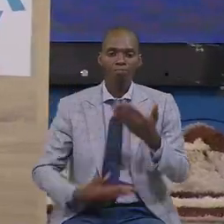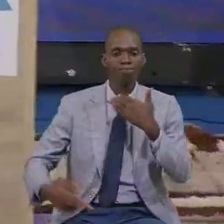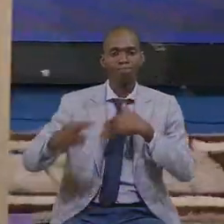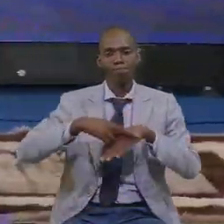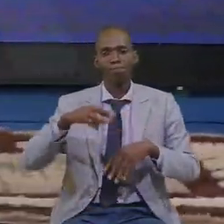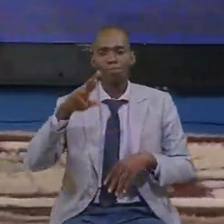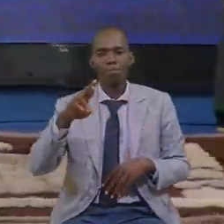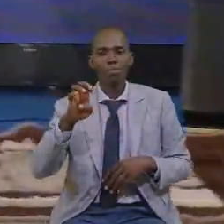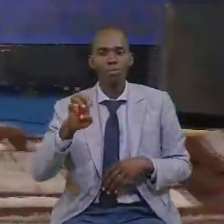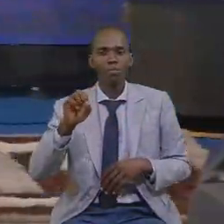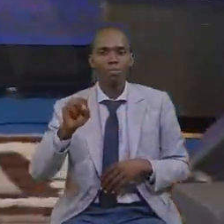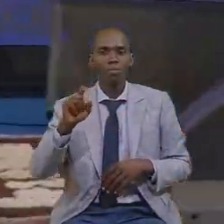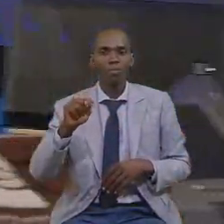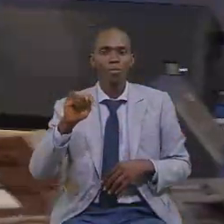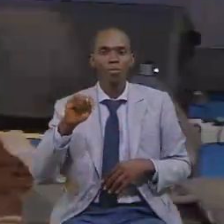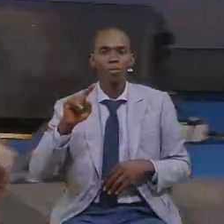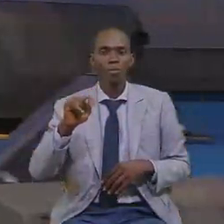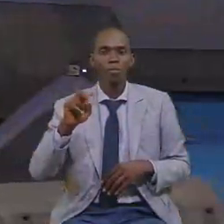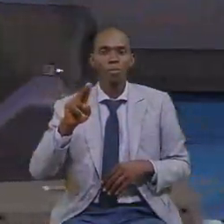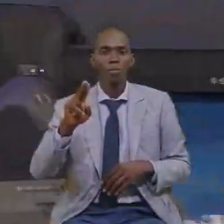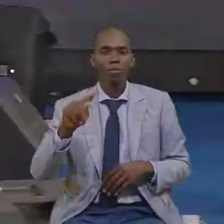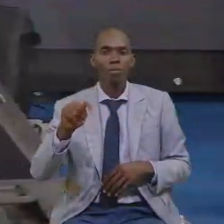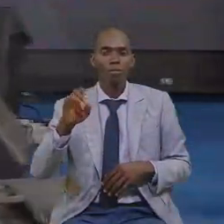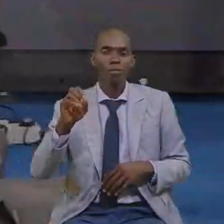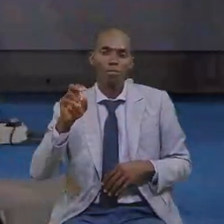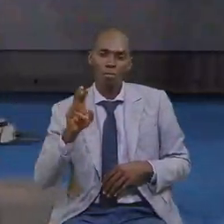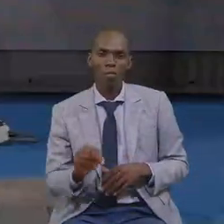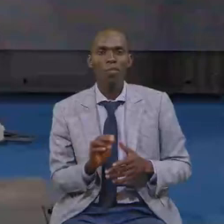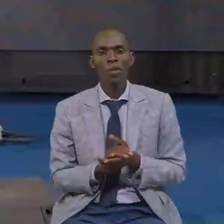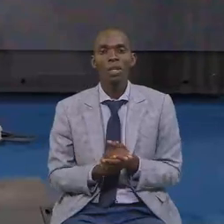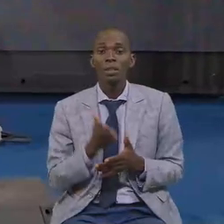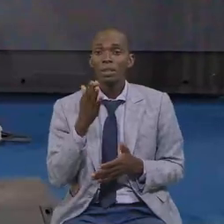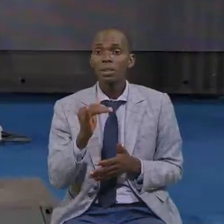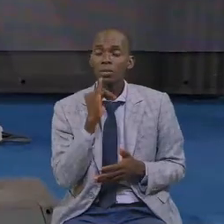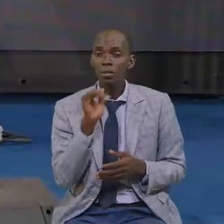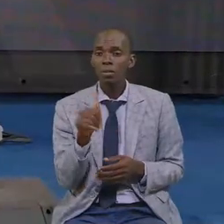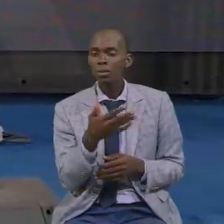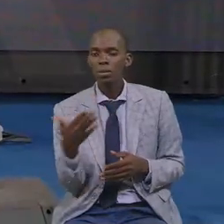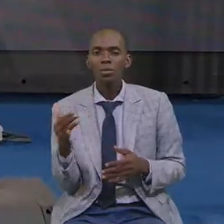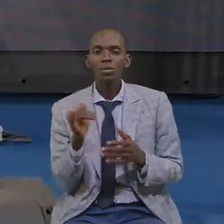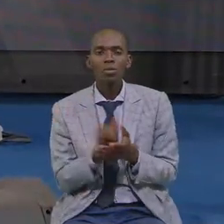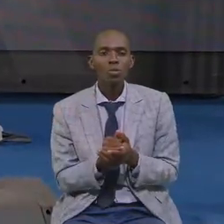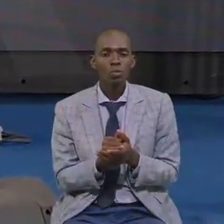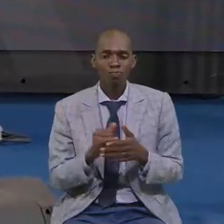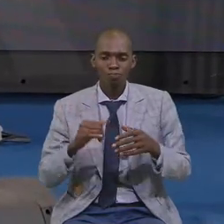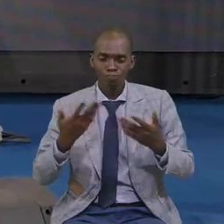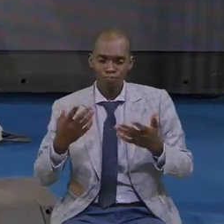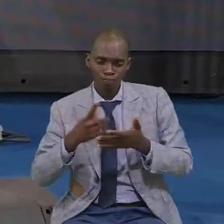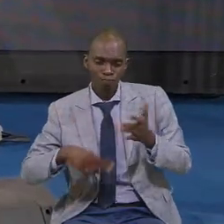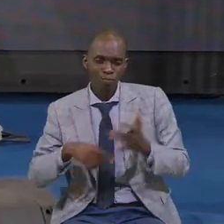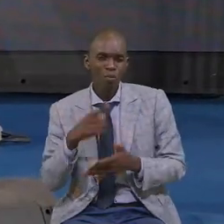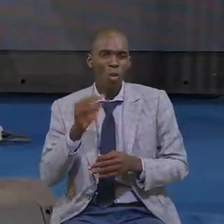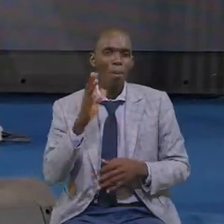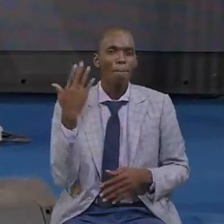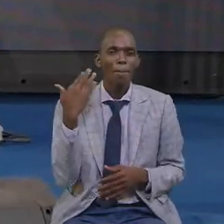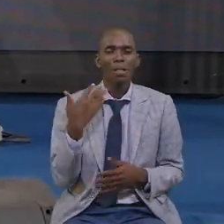also what we call a rectifying the past. It's remedial training. I don't have